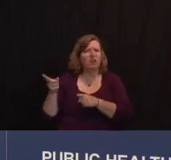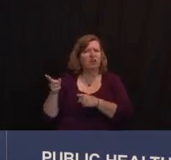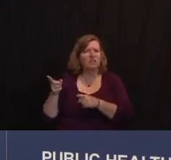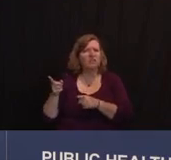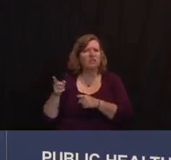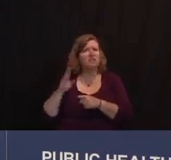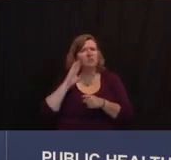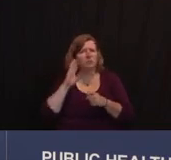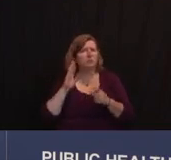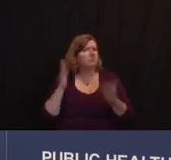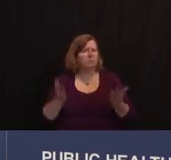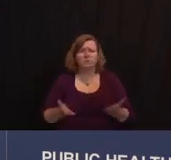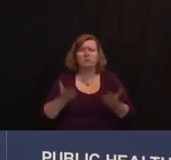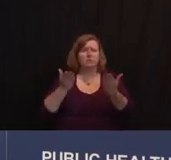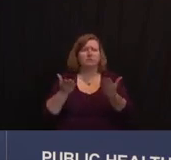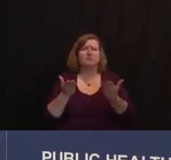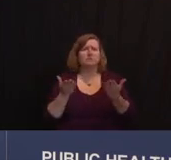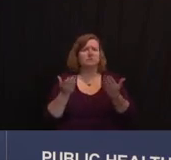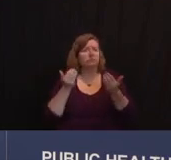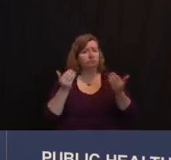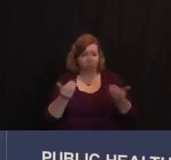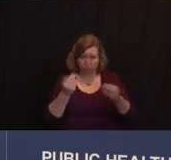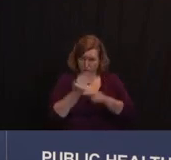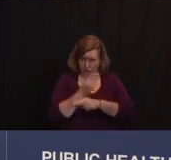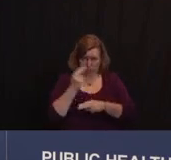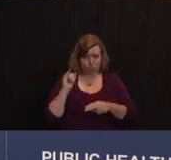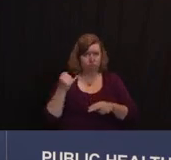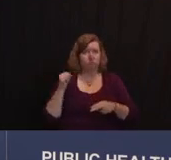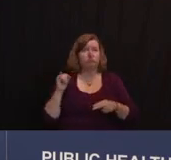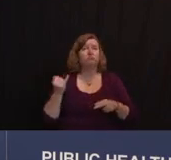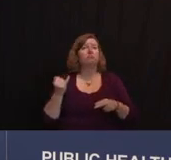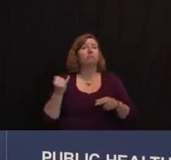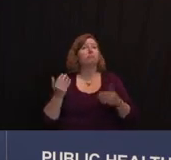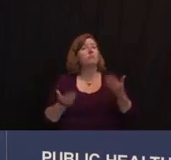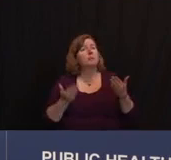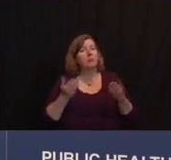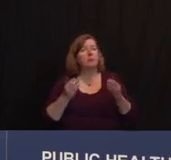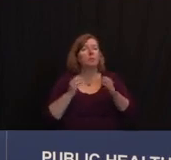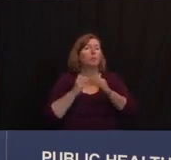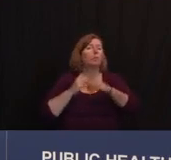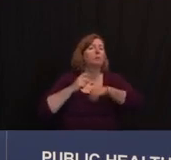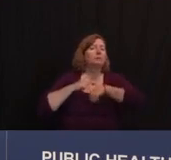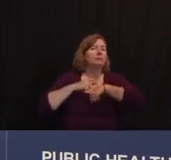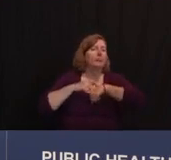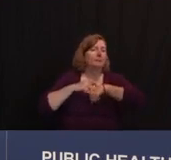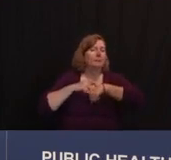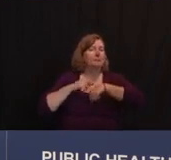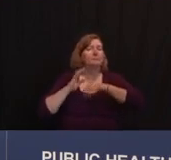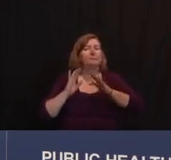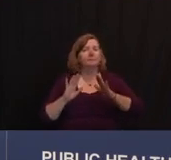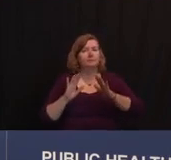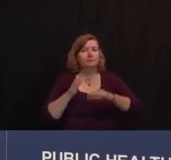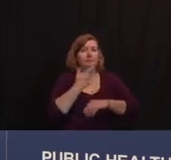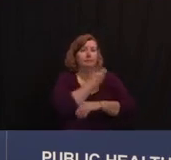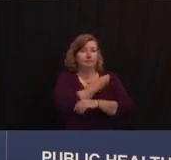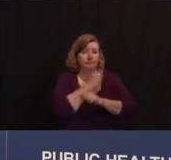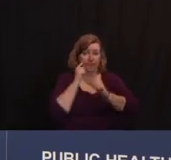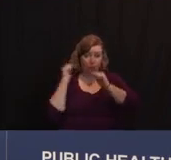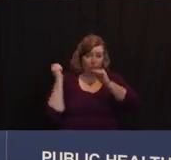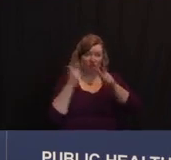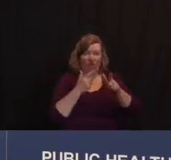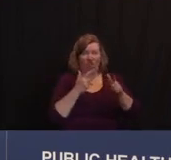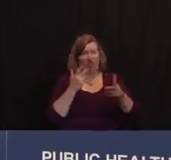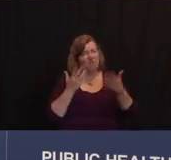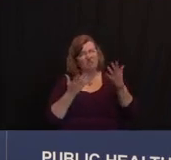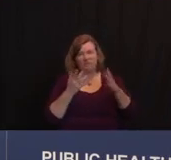to recommend continued use, maybe after a little bit more time, but maybe in a select population. But we'll see. What they're going to